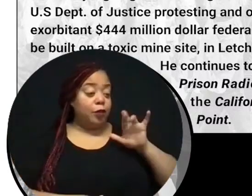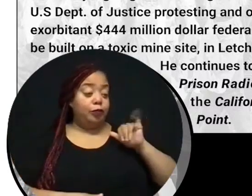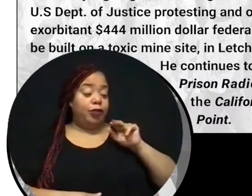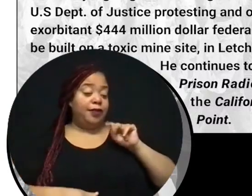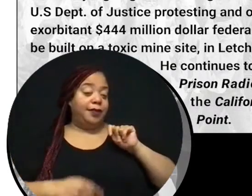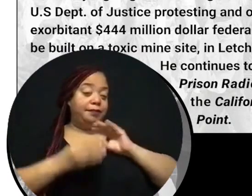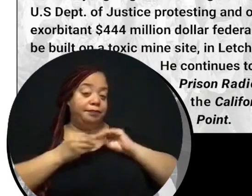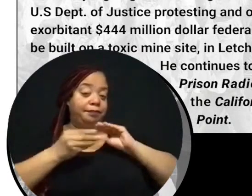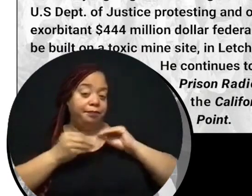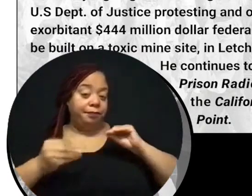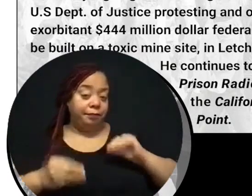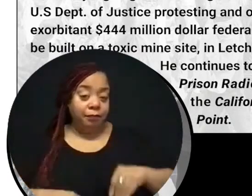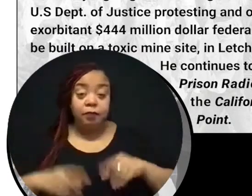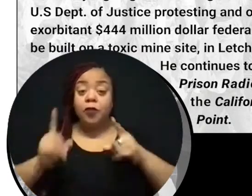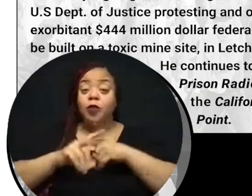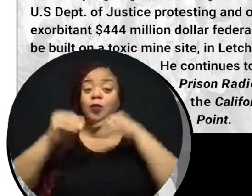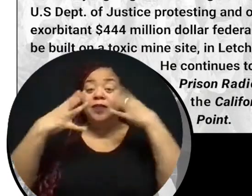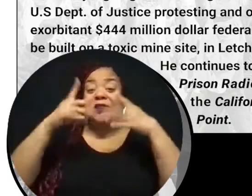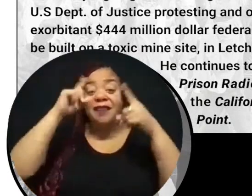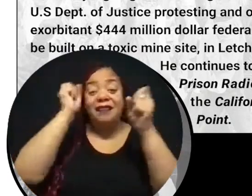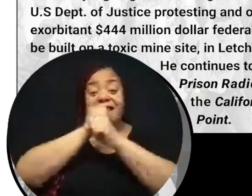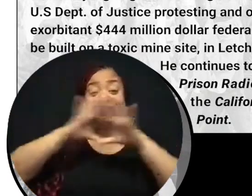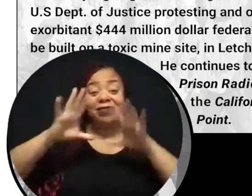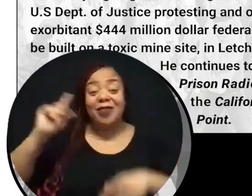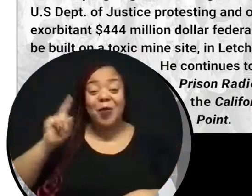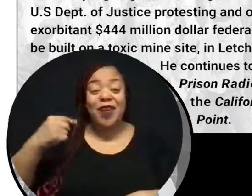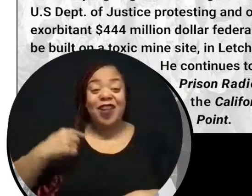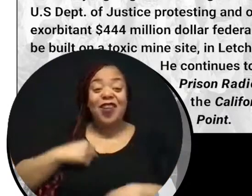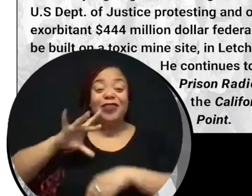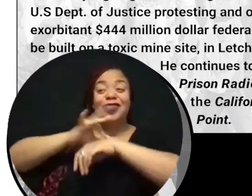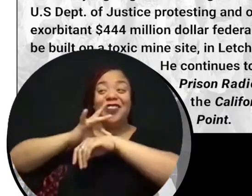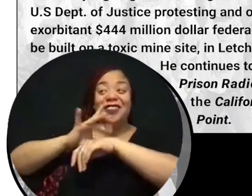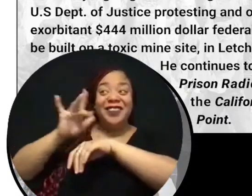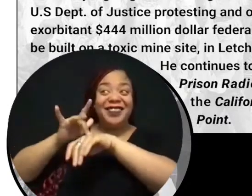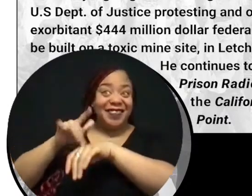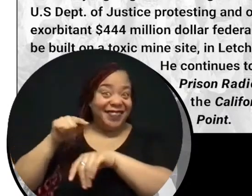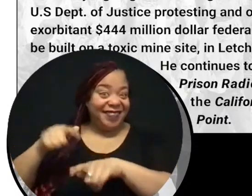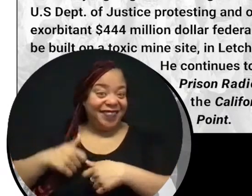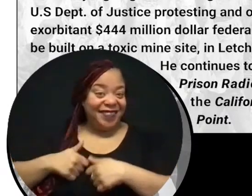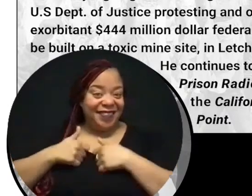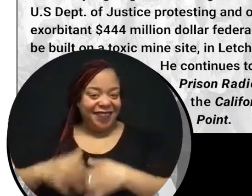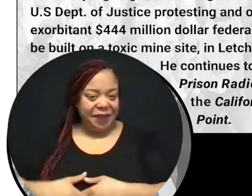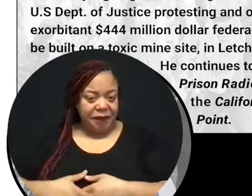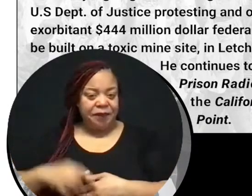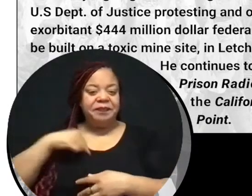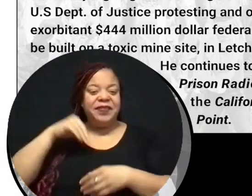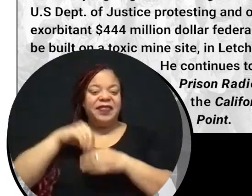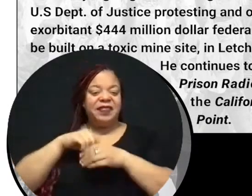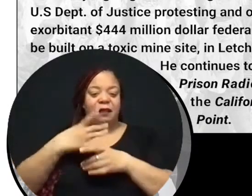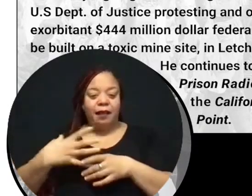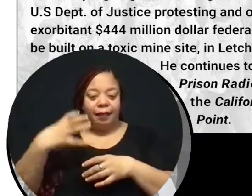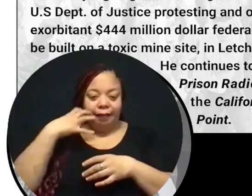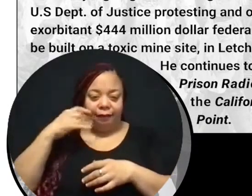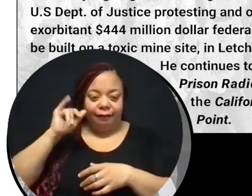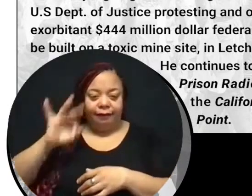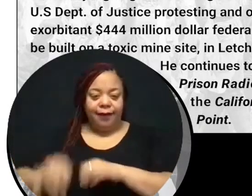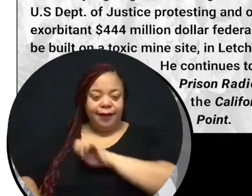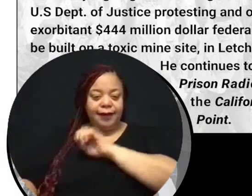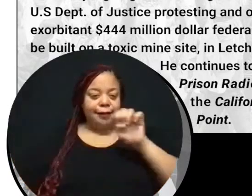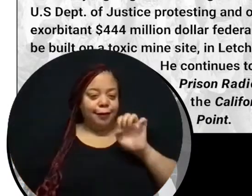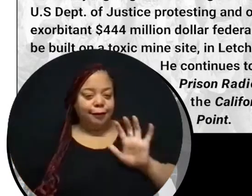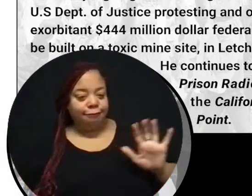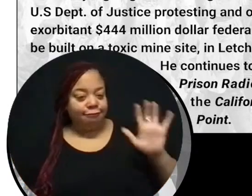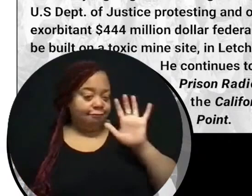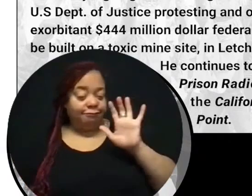Pennsylvania, Northumberland County. Of course, the geography of prisons shape the lives of those